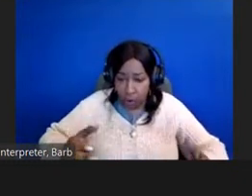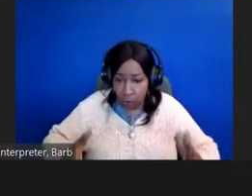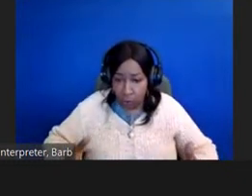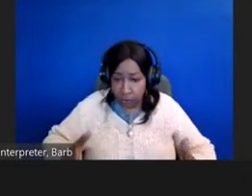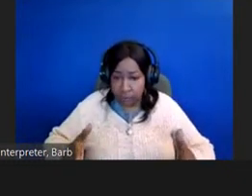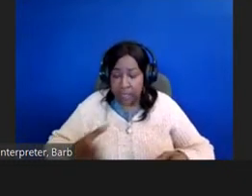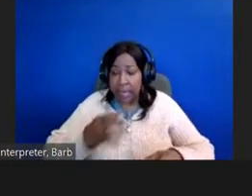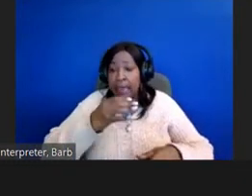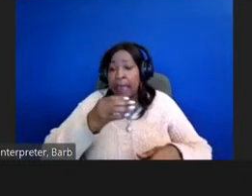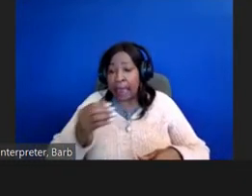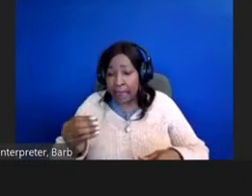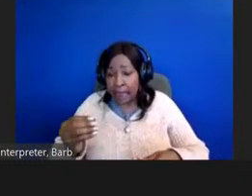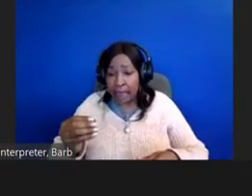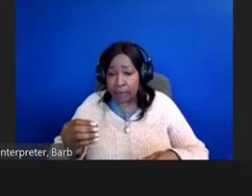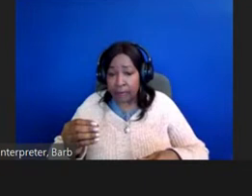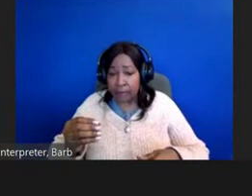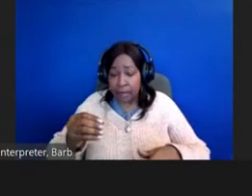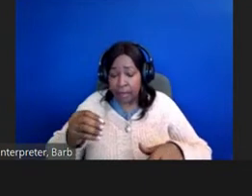And the walker